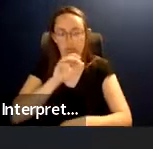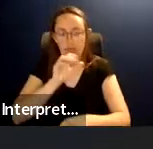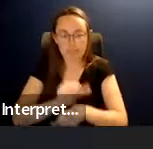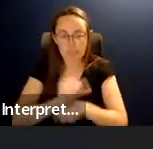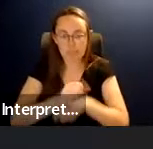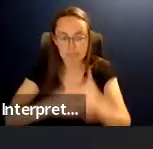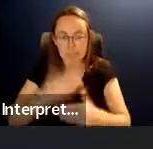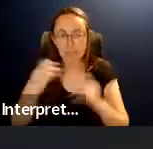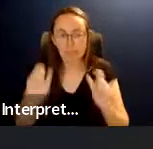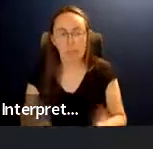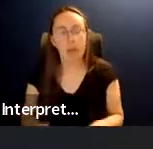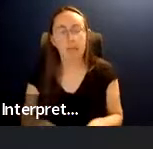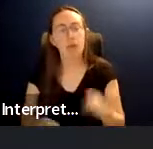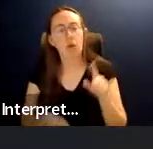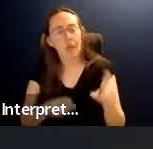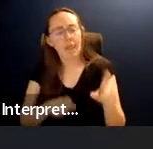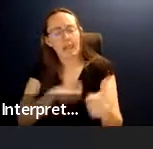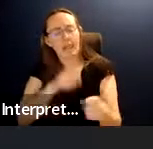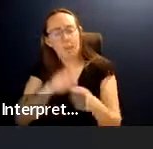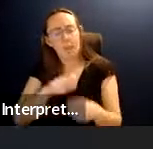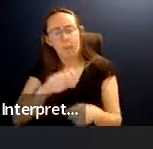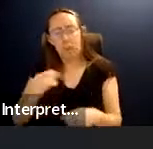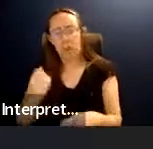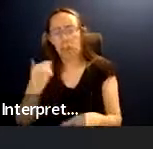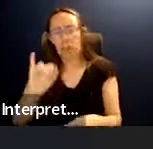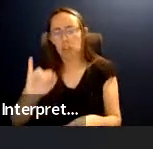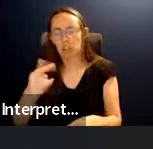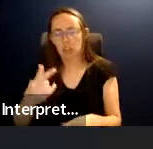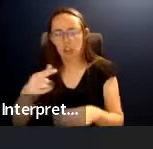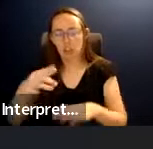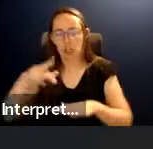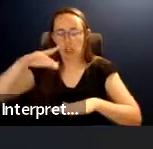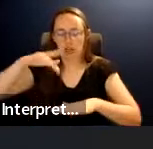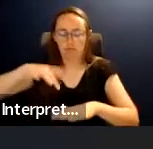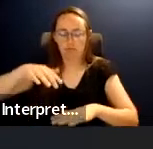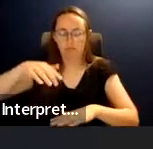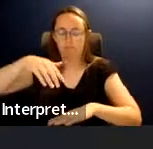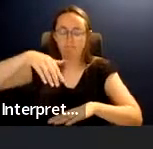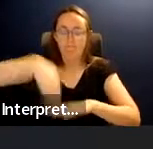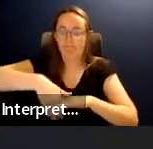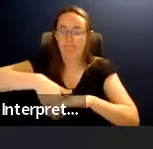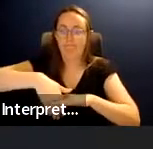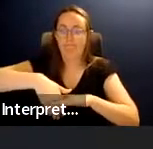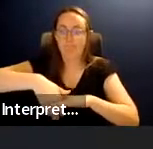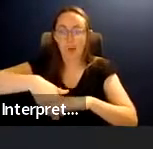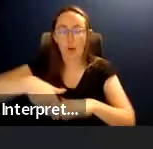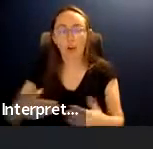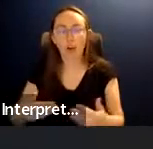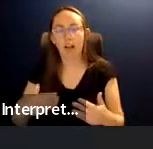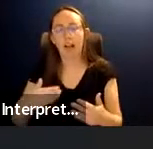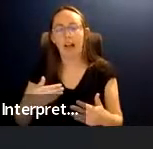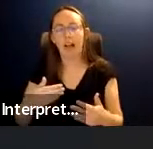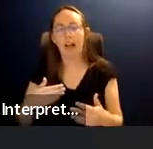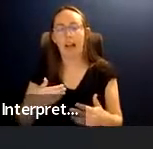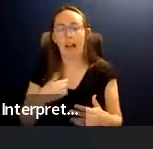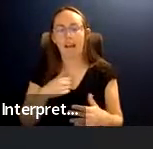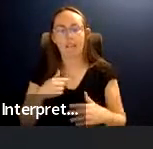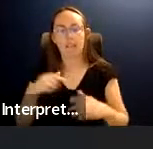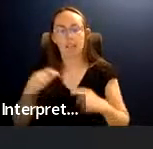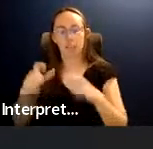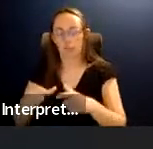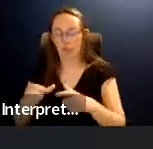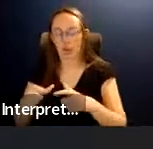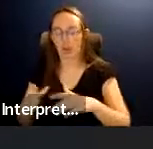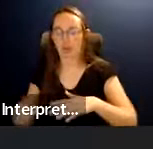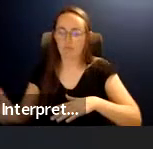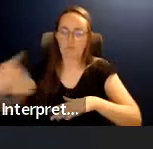particular jig that I created for assembling. We have these fixed mounting squares that we use with lock line. And we make about